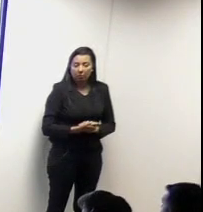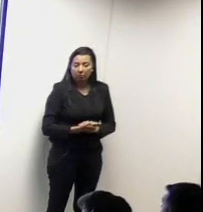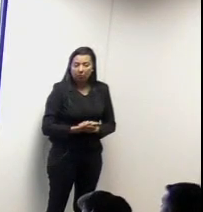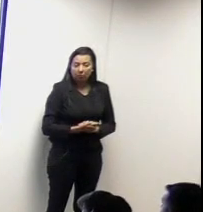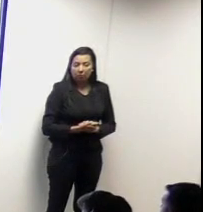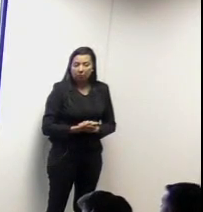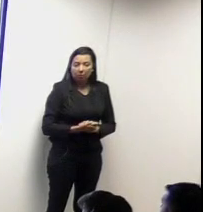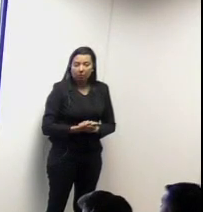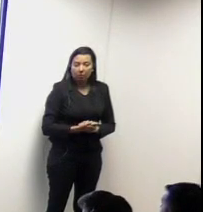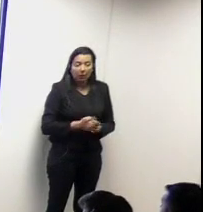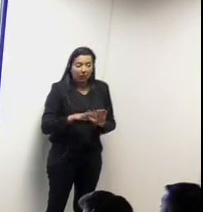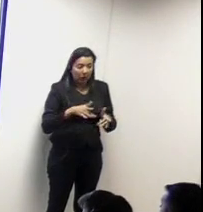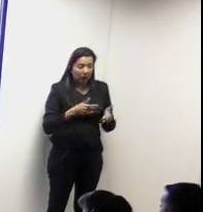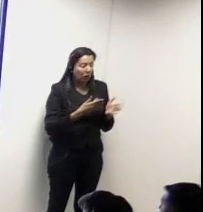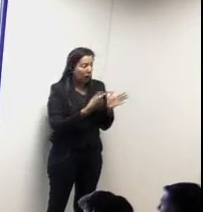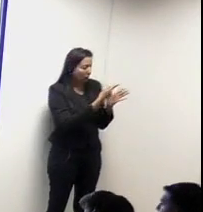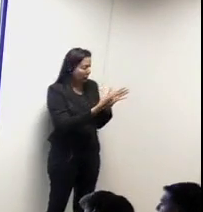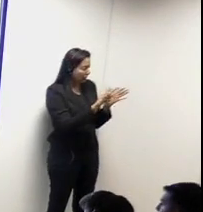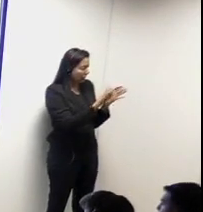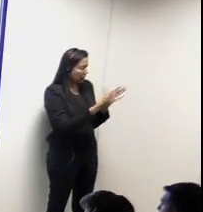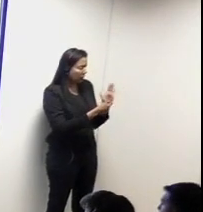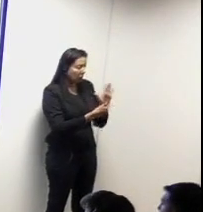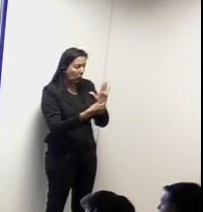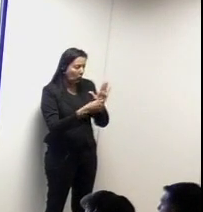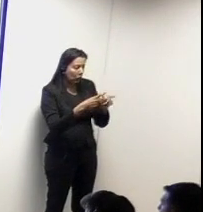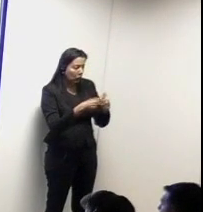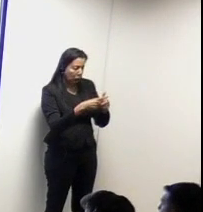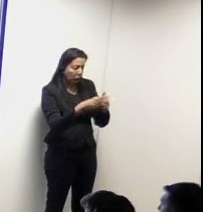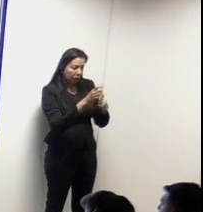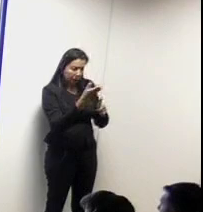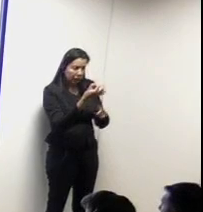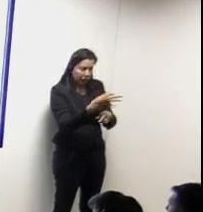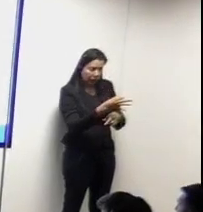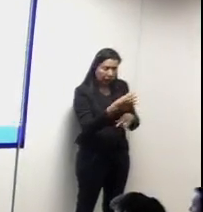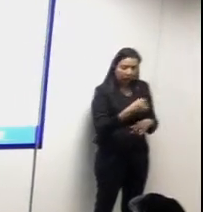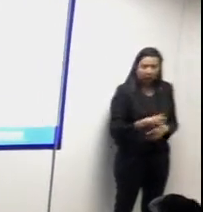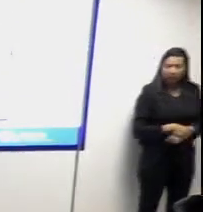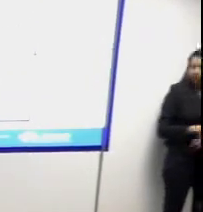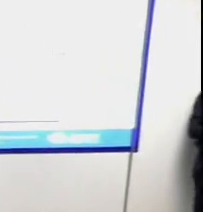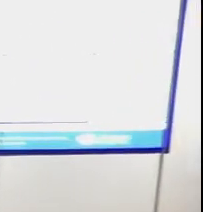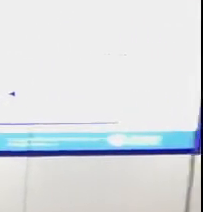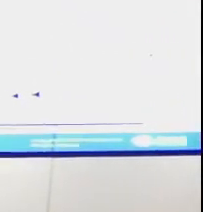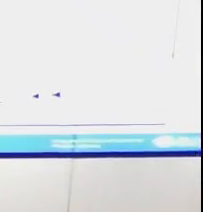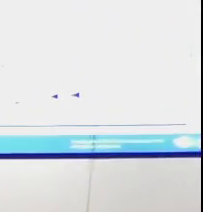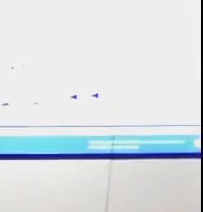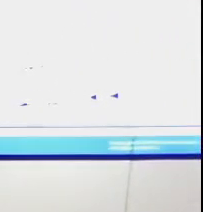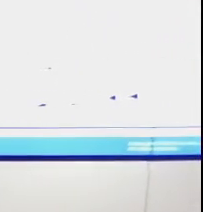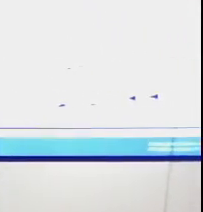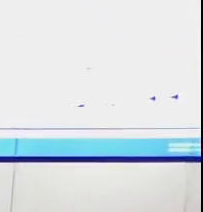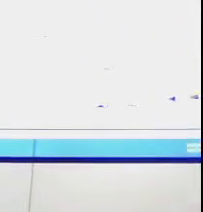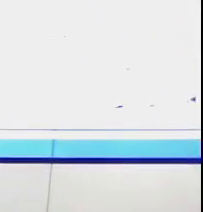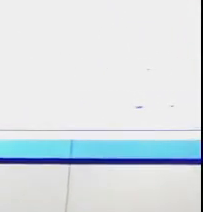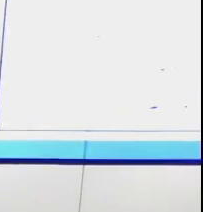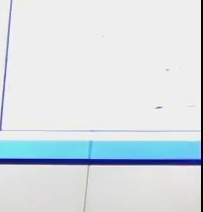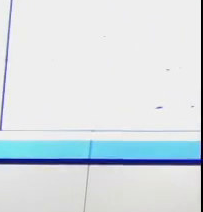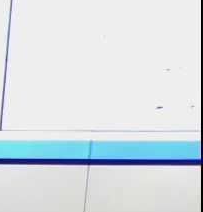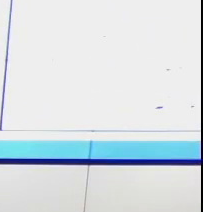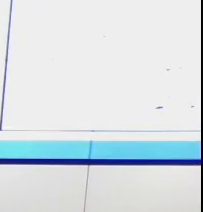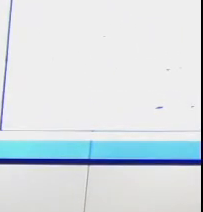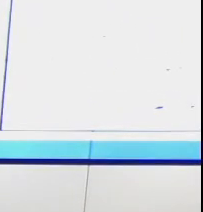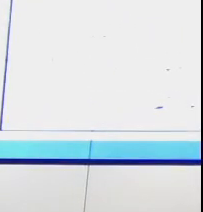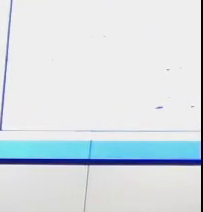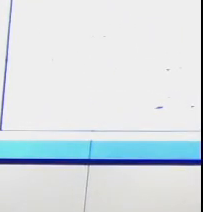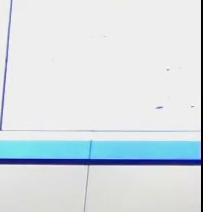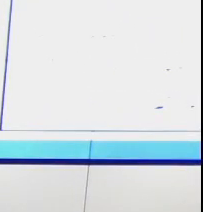classic cartoon that shows the problem. I do this action at one day, and you know, eventually what's going to